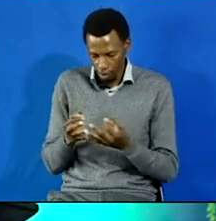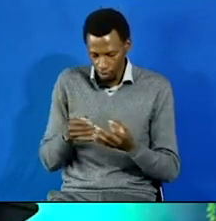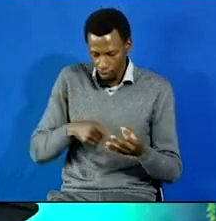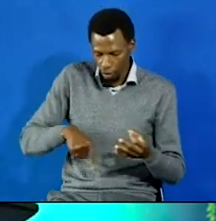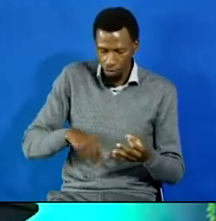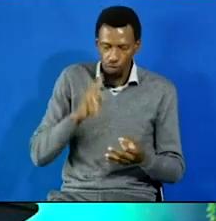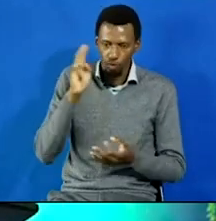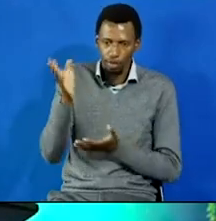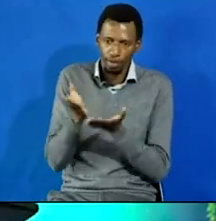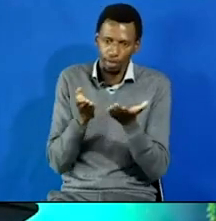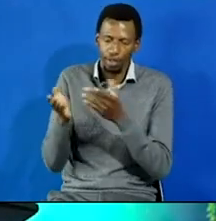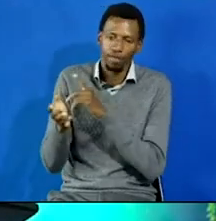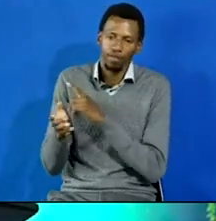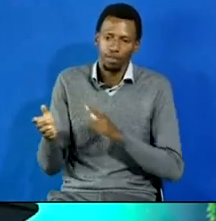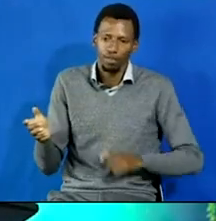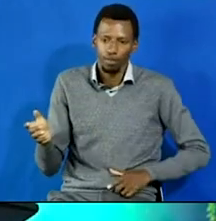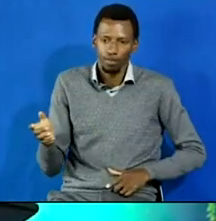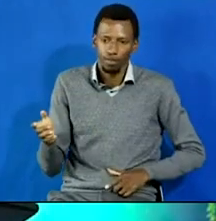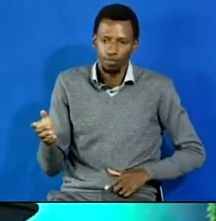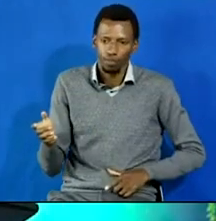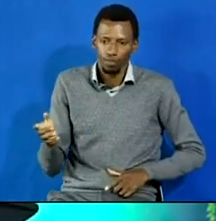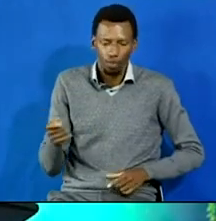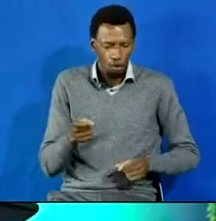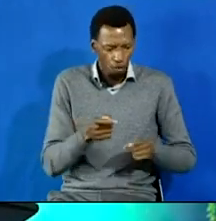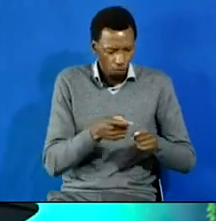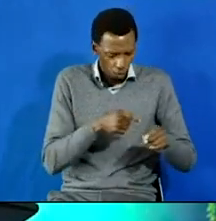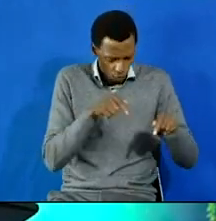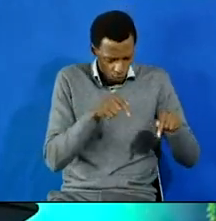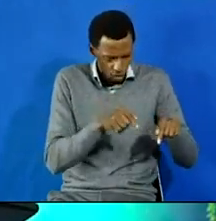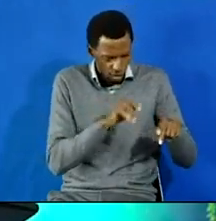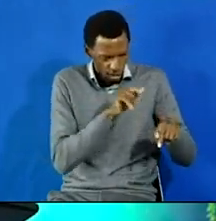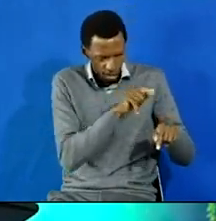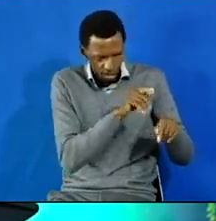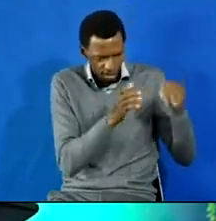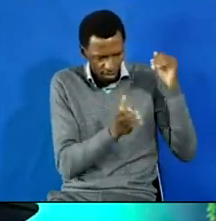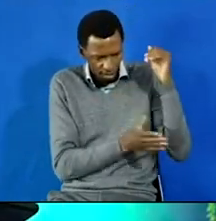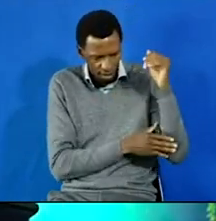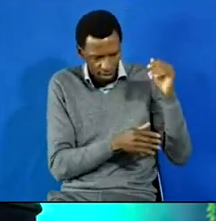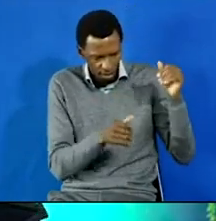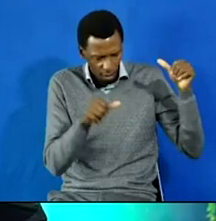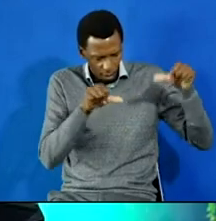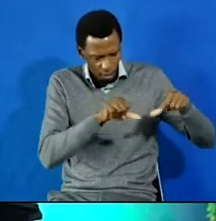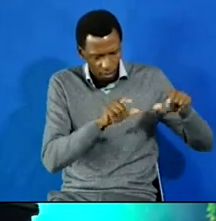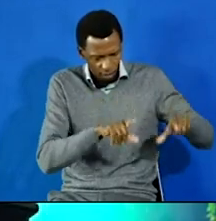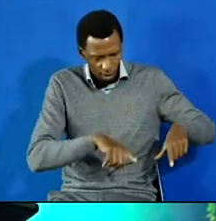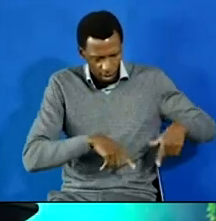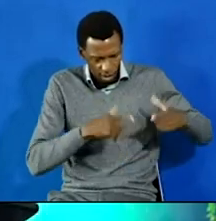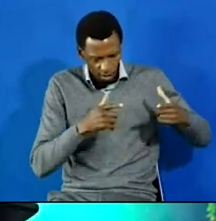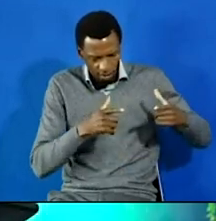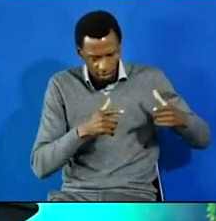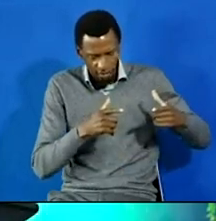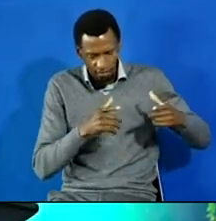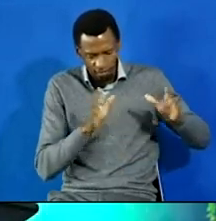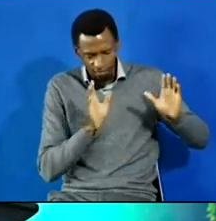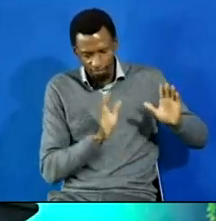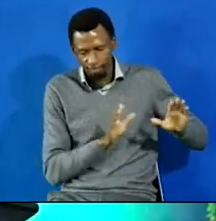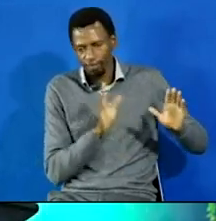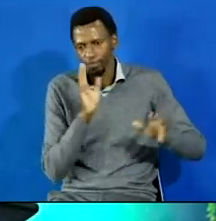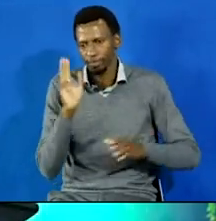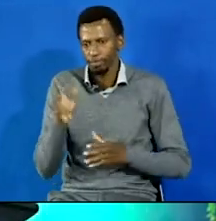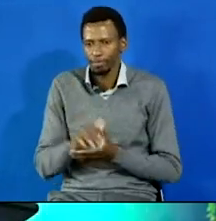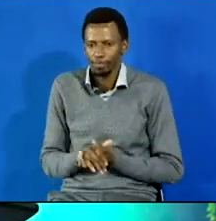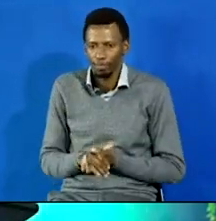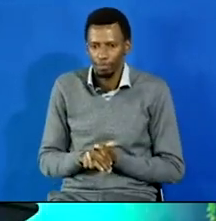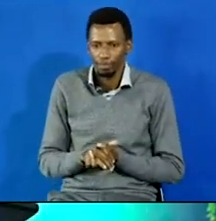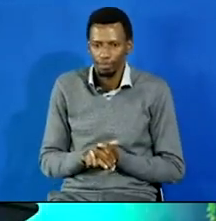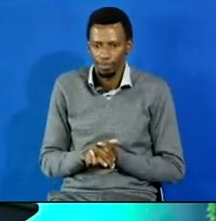from today, I want to live that righteous life, that holy life that God has called me, has called us to live.